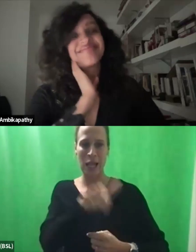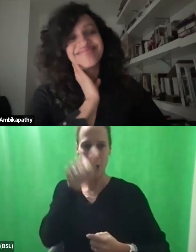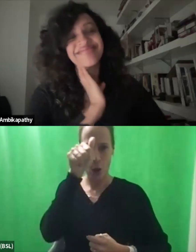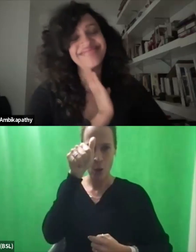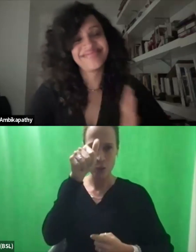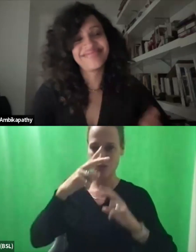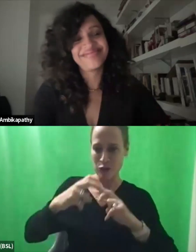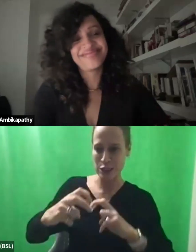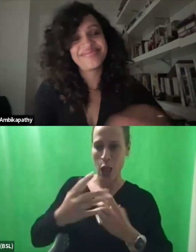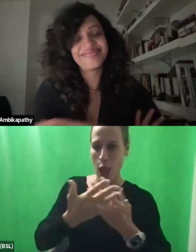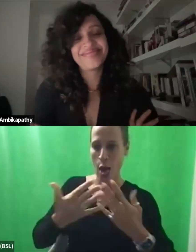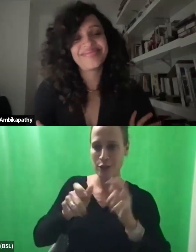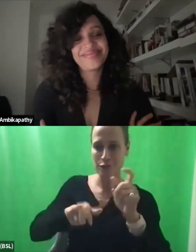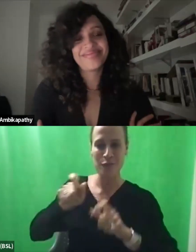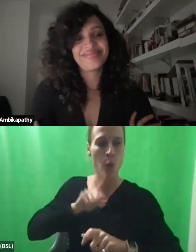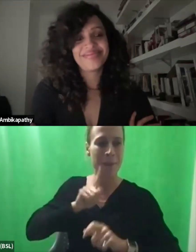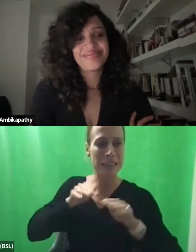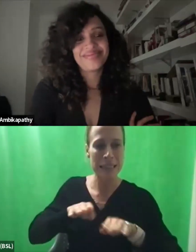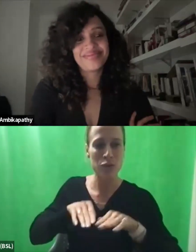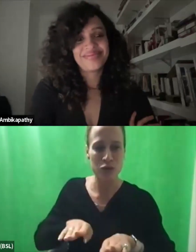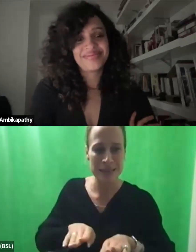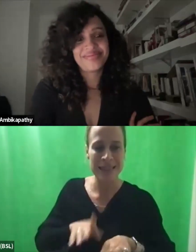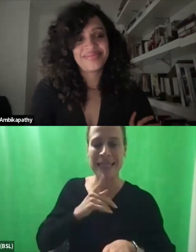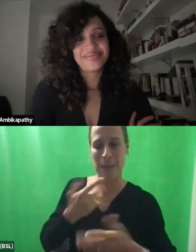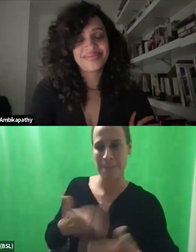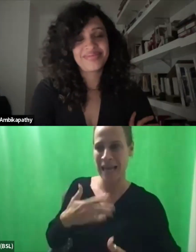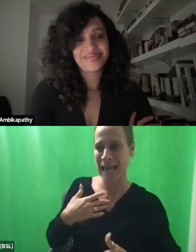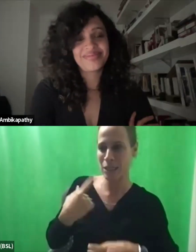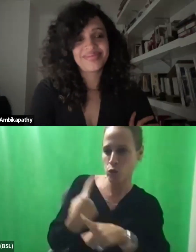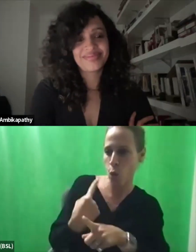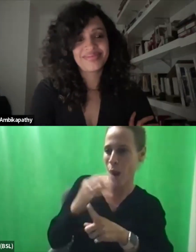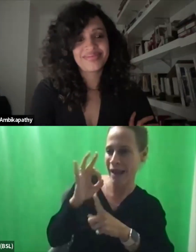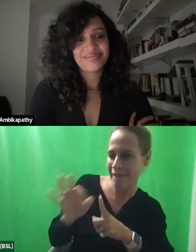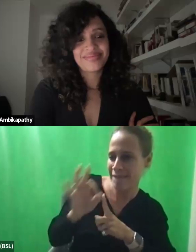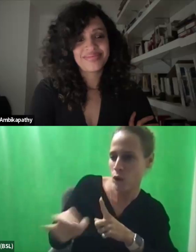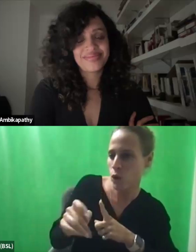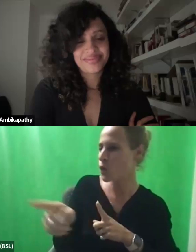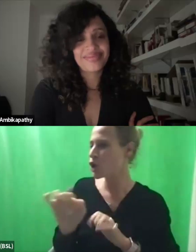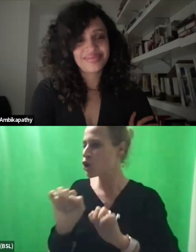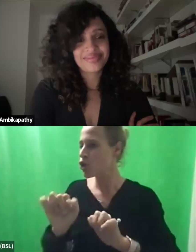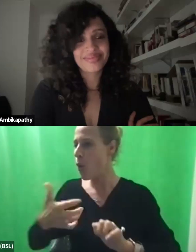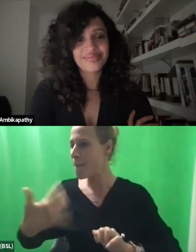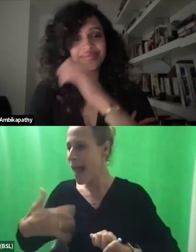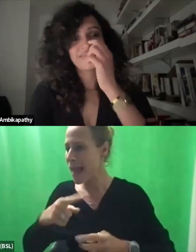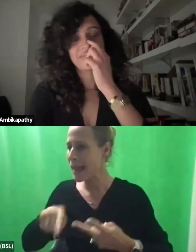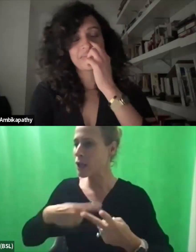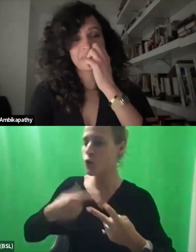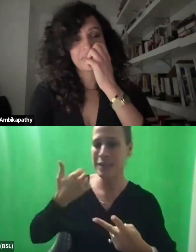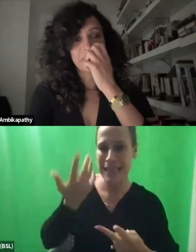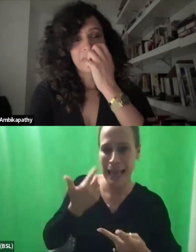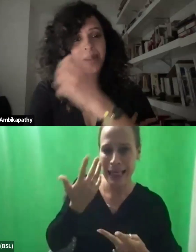work. He's talked to people about what their pain points are. He's talked to them about what their daily struggles are